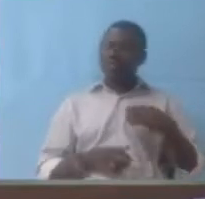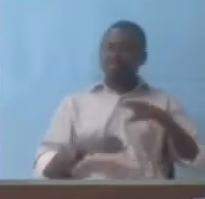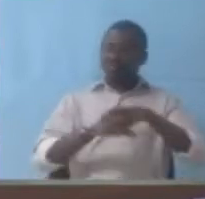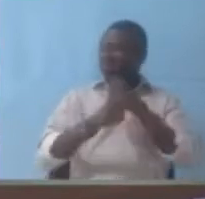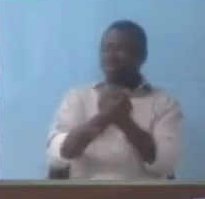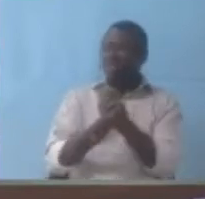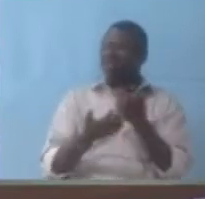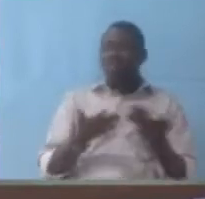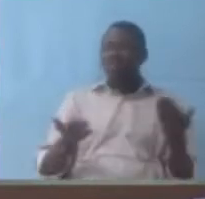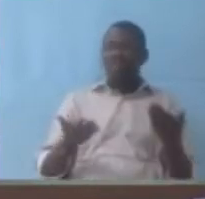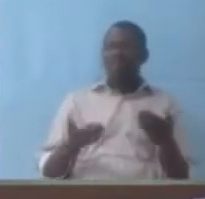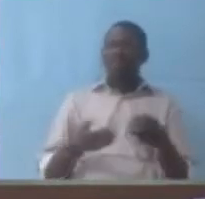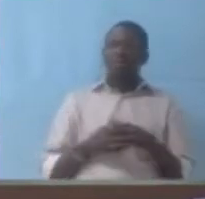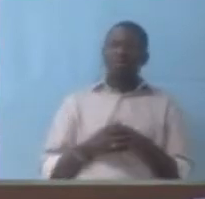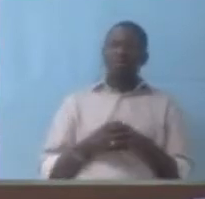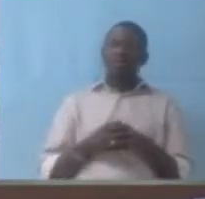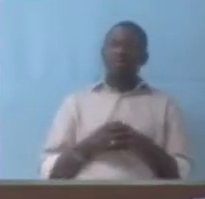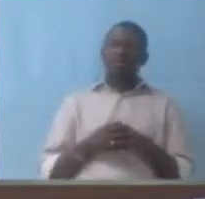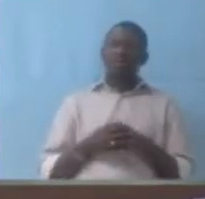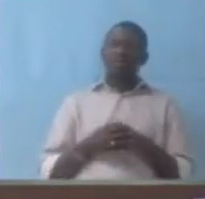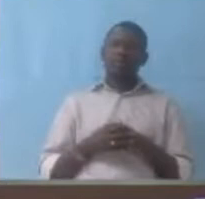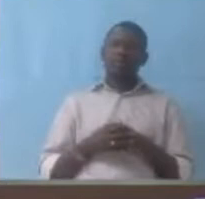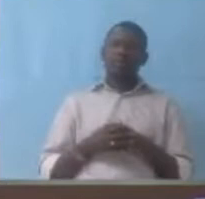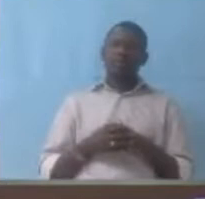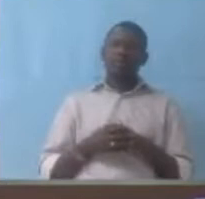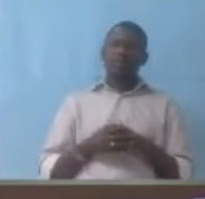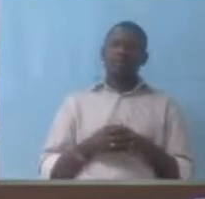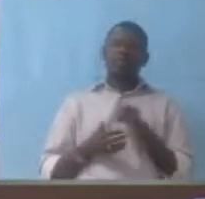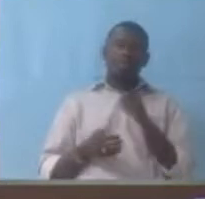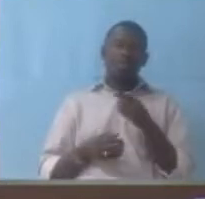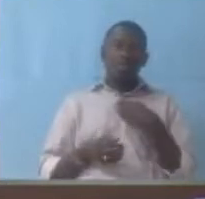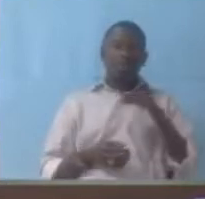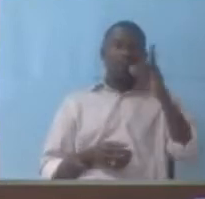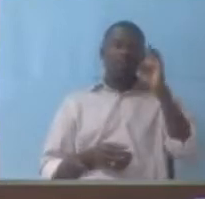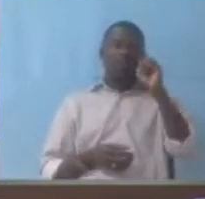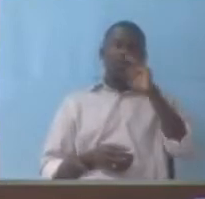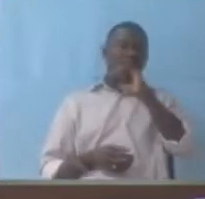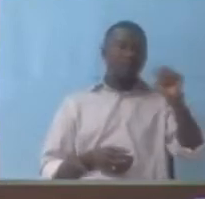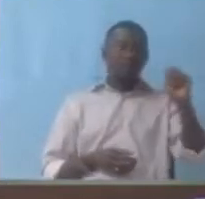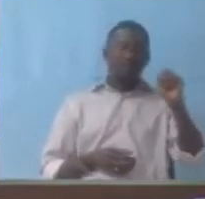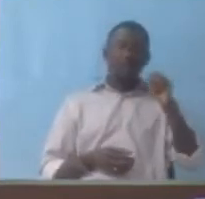foka pare. A decree does not add, so to speak,